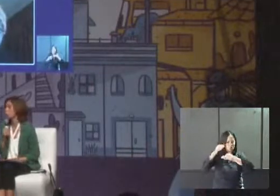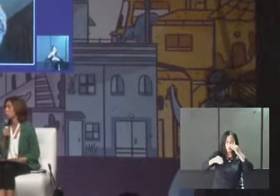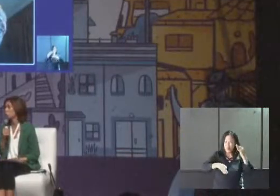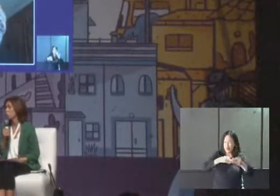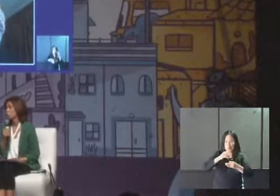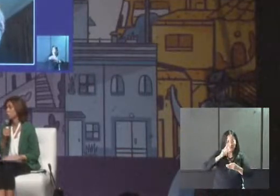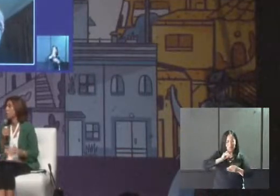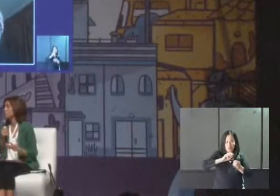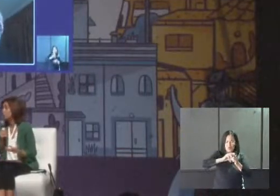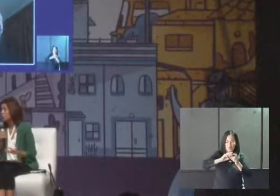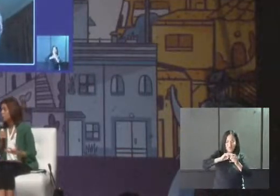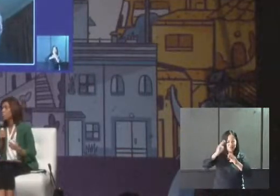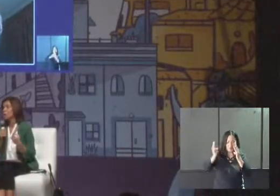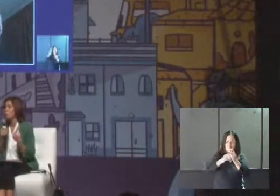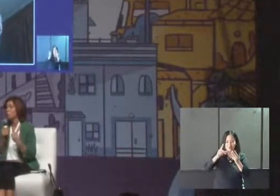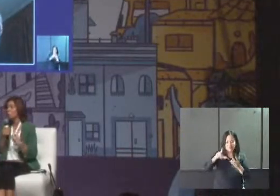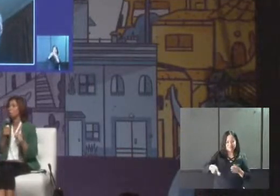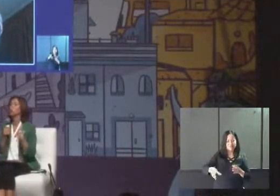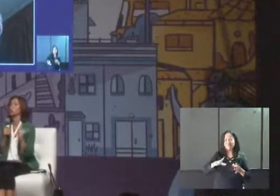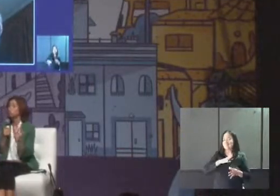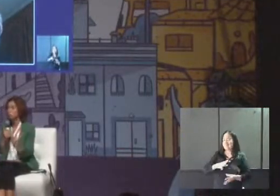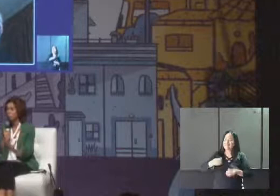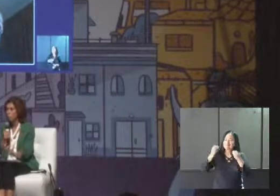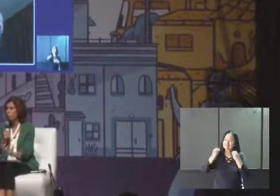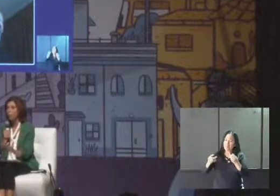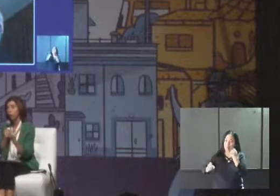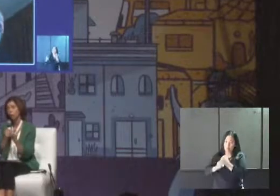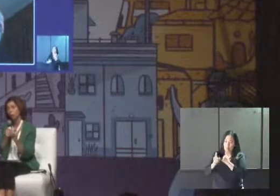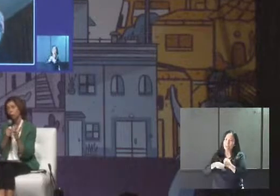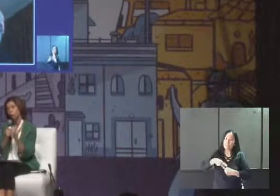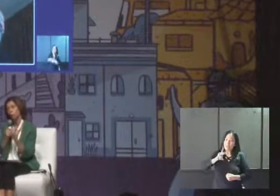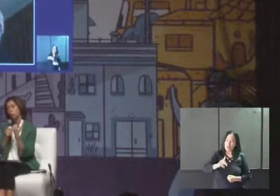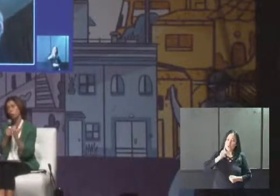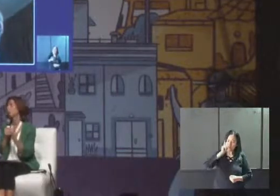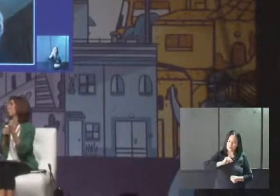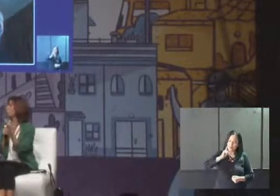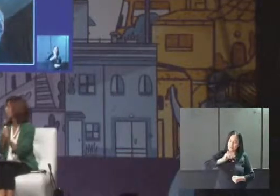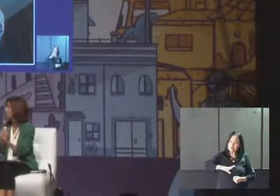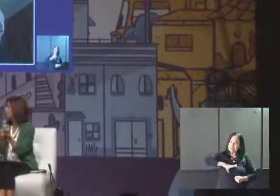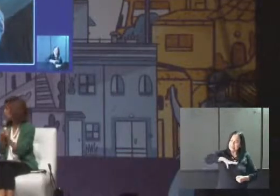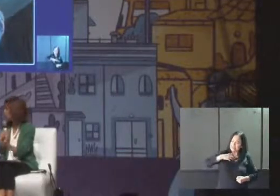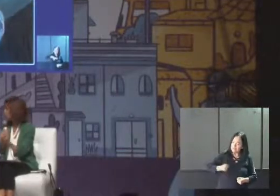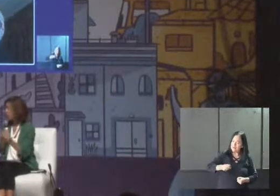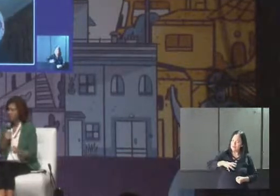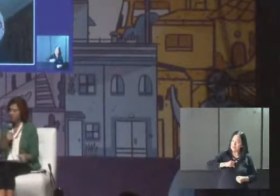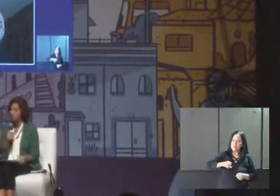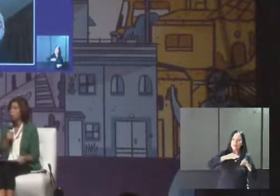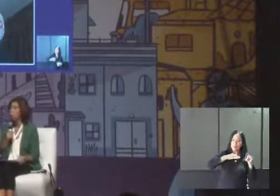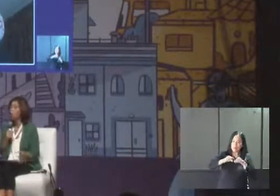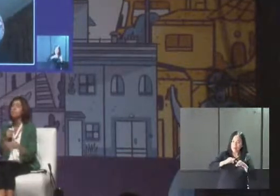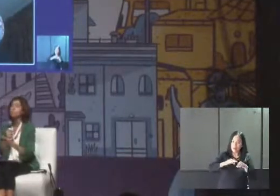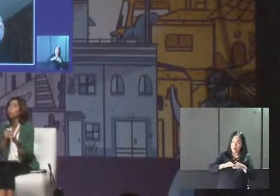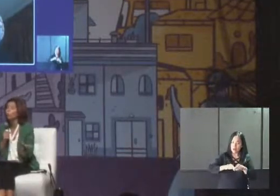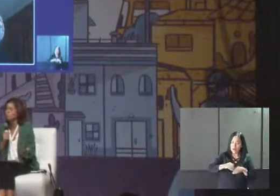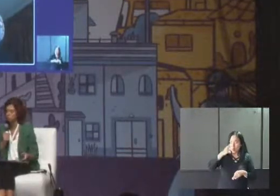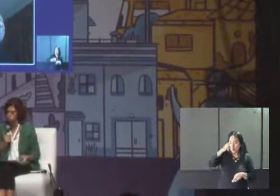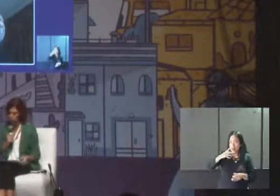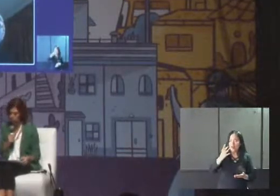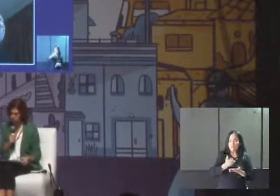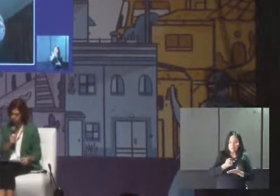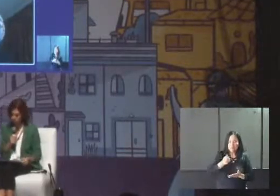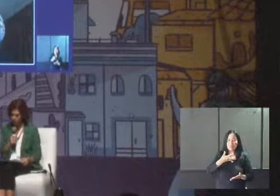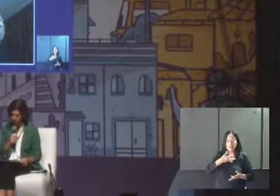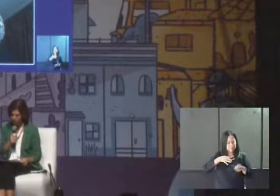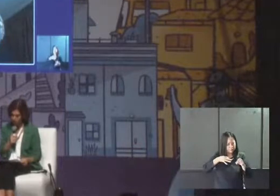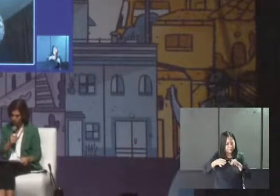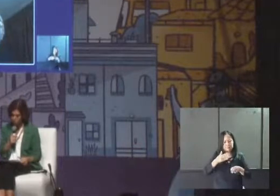this needs to be a feminist recovery, a transformative recovery, a recovery with all